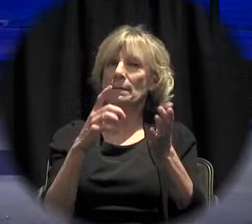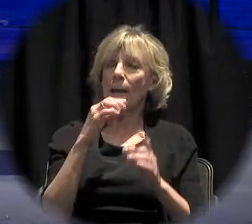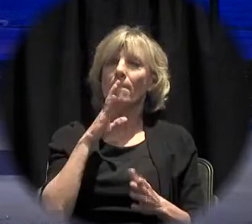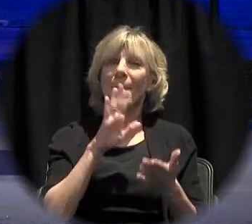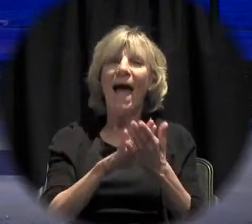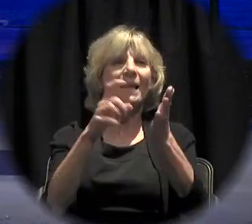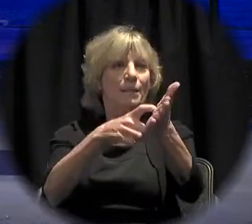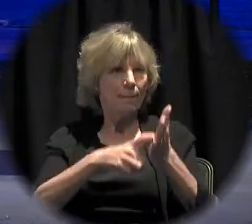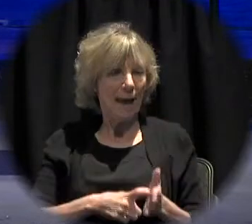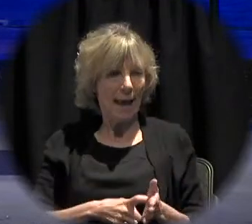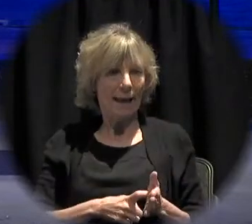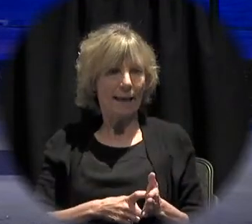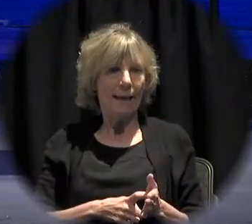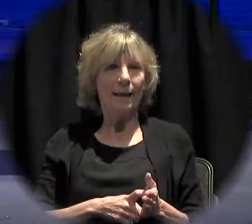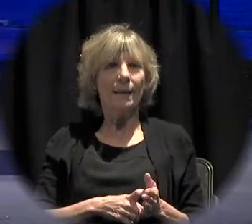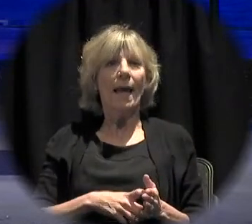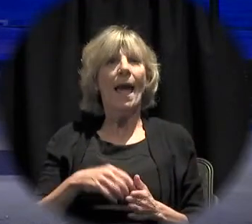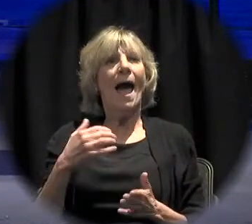not talk to me that way"?